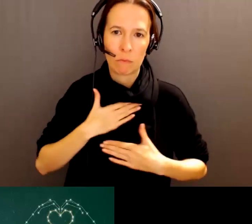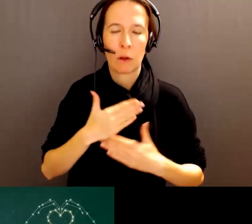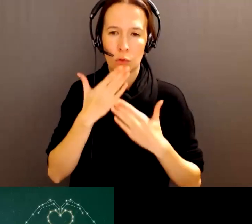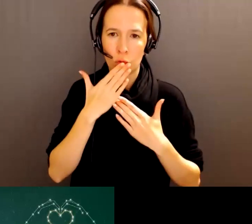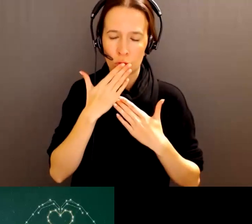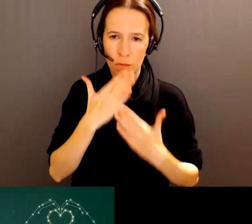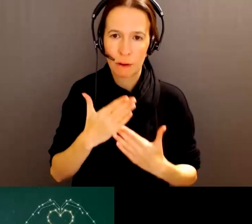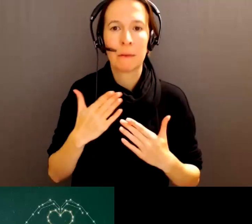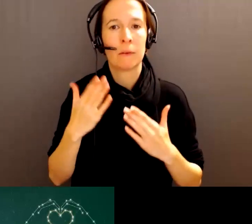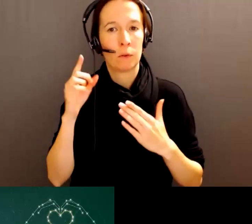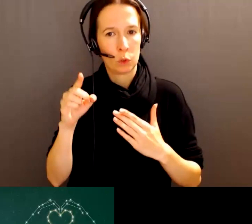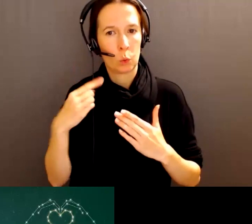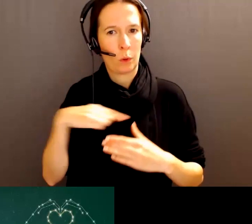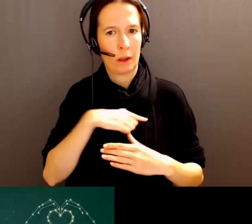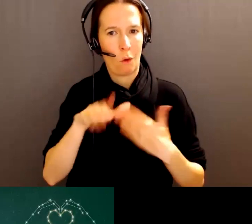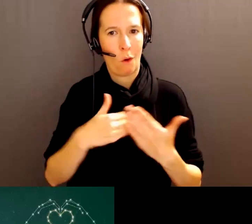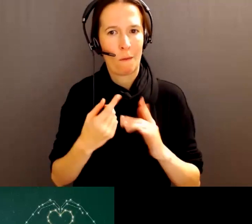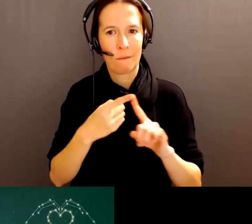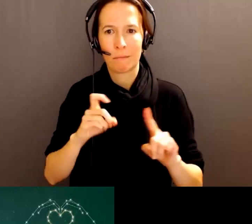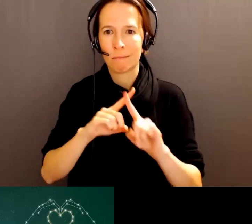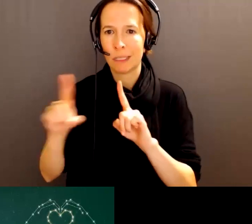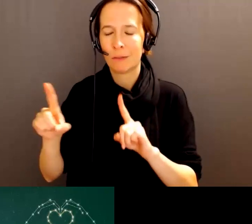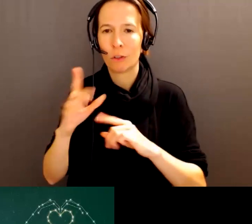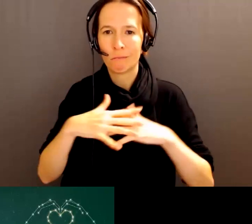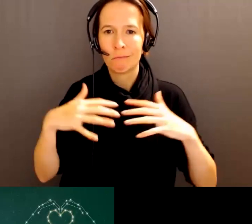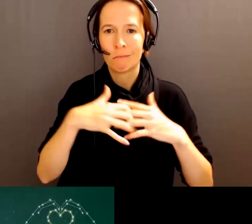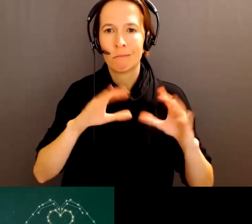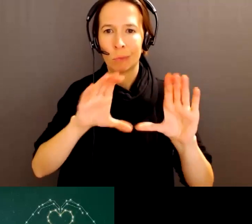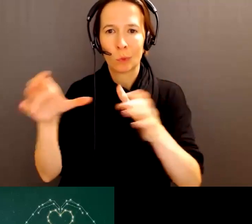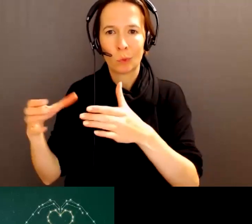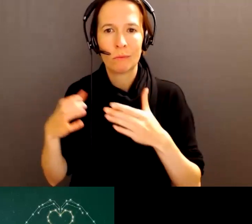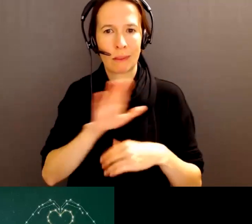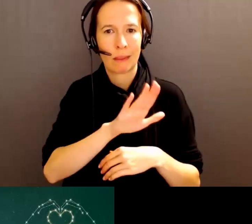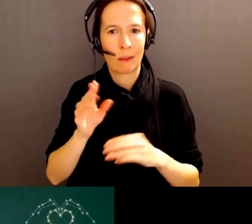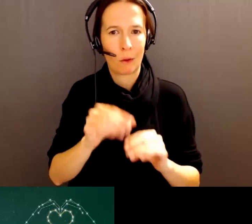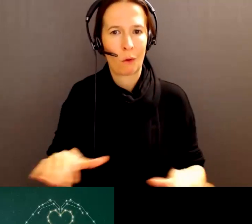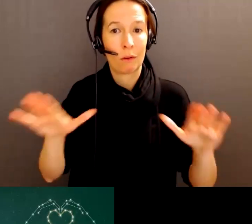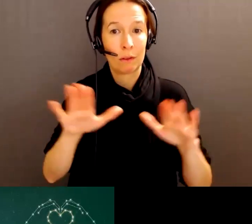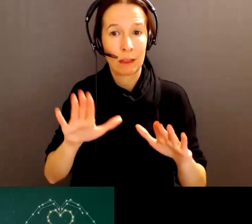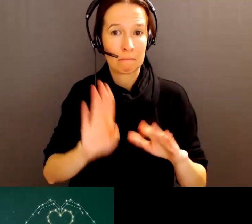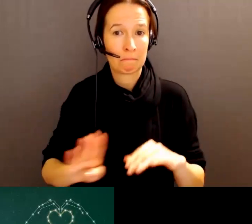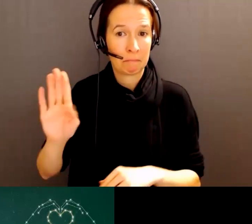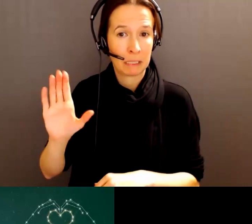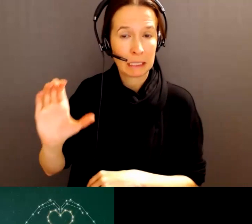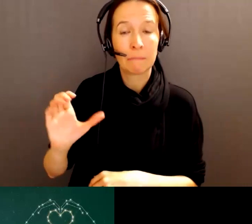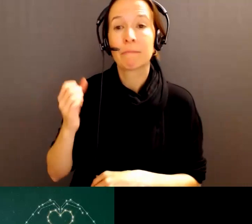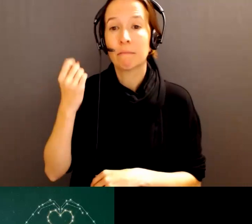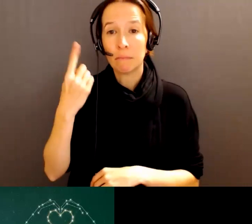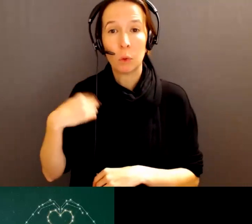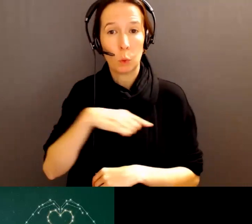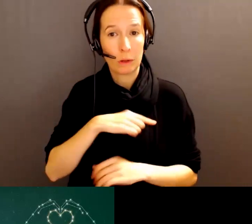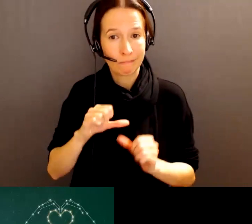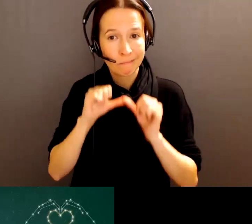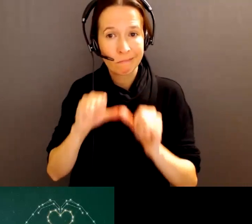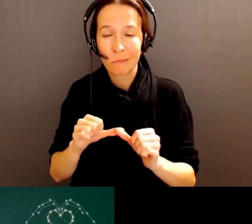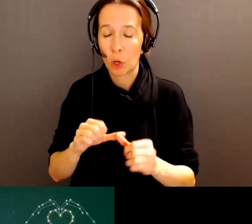traditional, ancestral, and unceded territories of BC First Nations. As we continue to engage, learn, and collaborate in